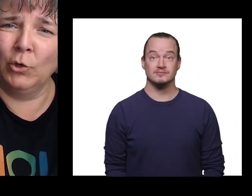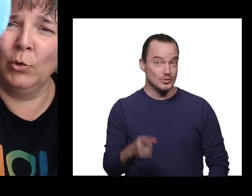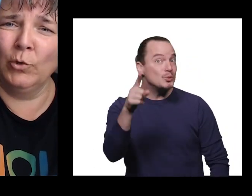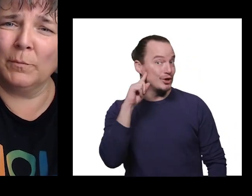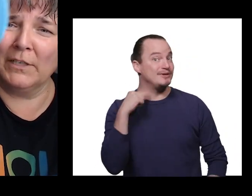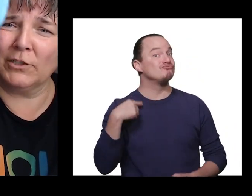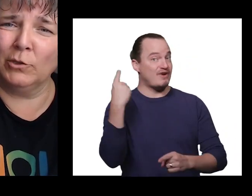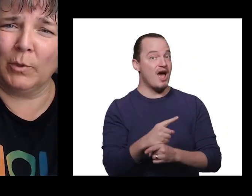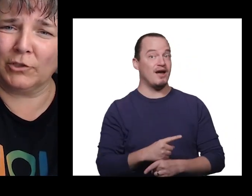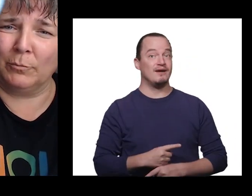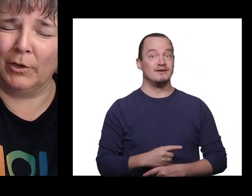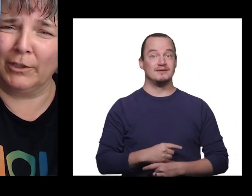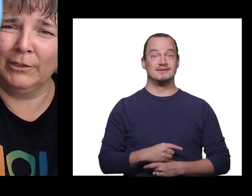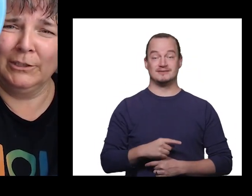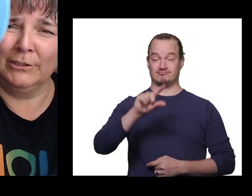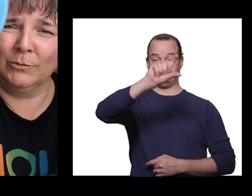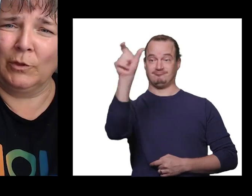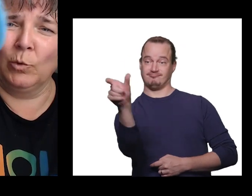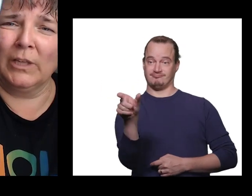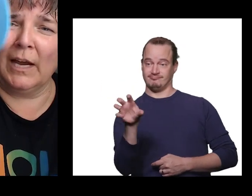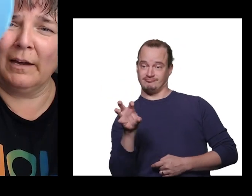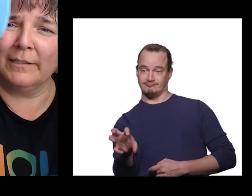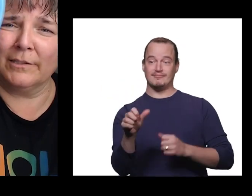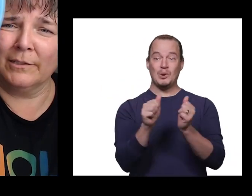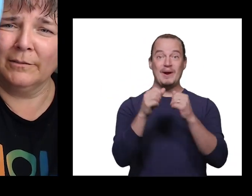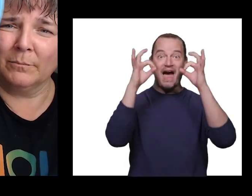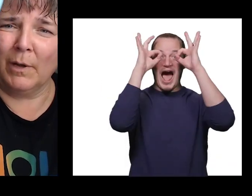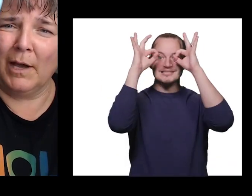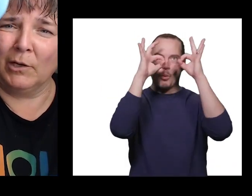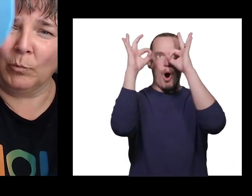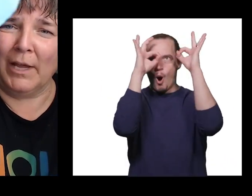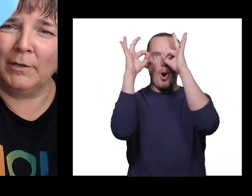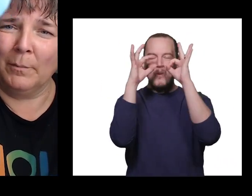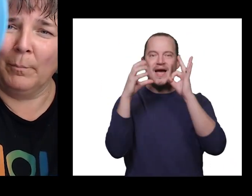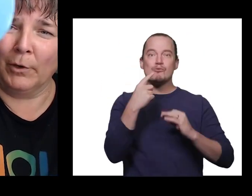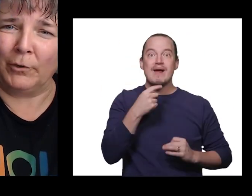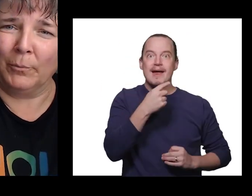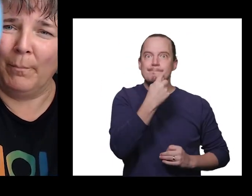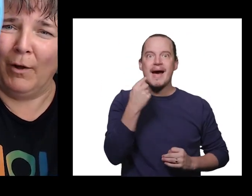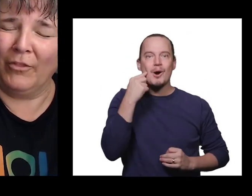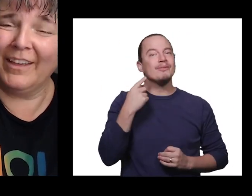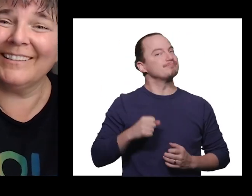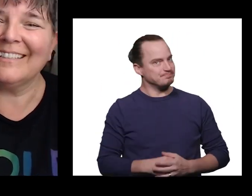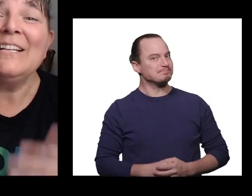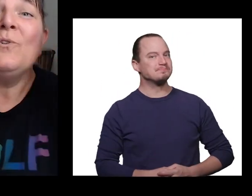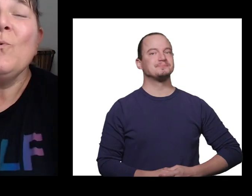a 2-dimensional question mark with googly eyes and a red marker